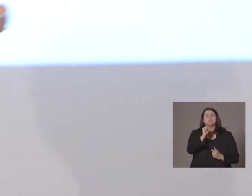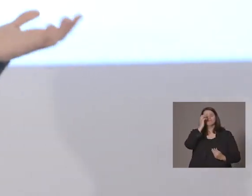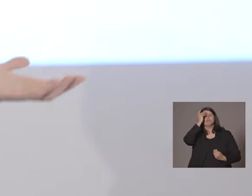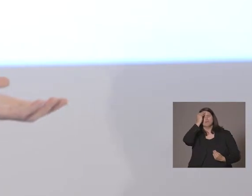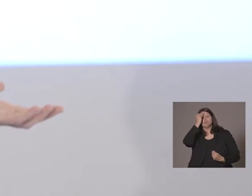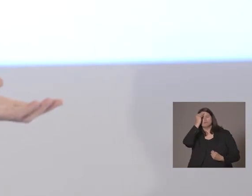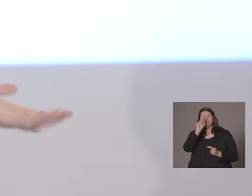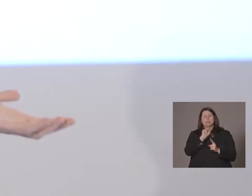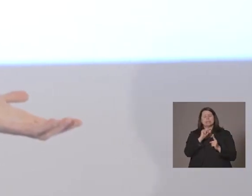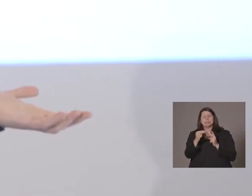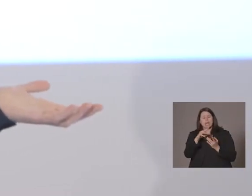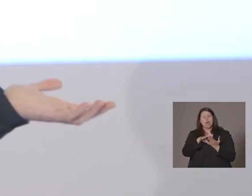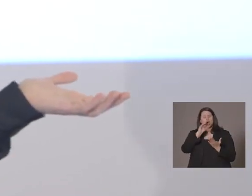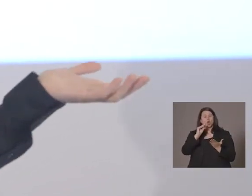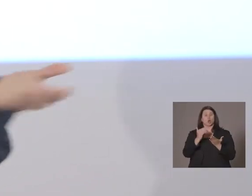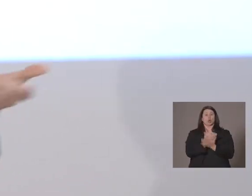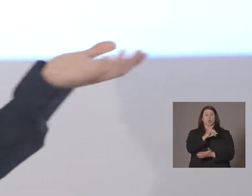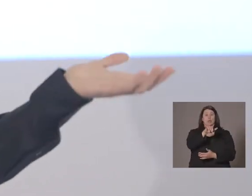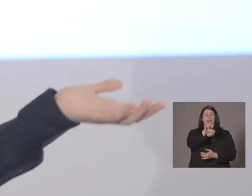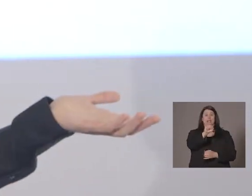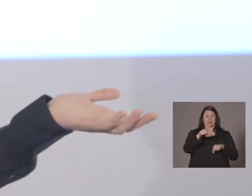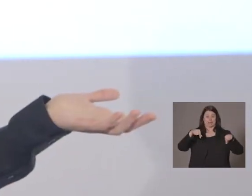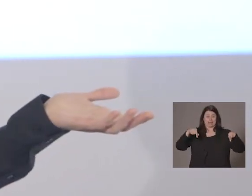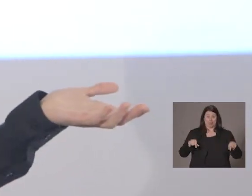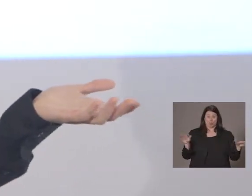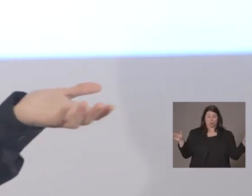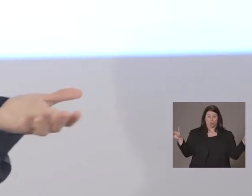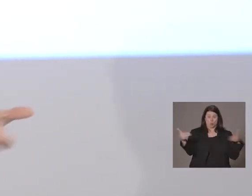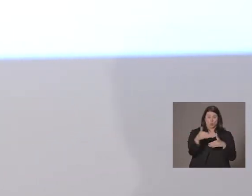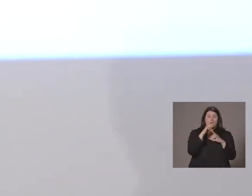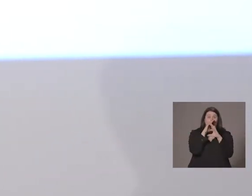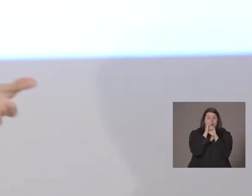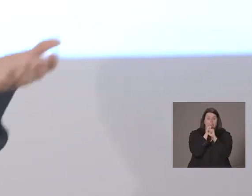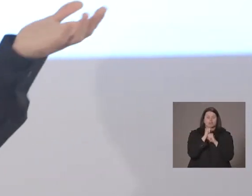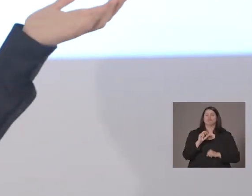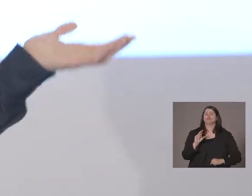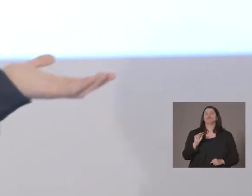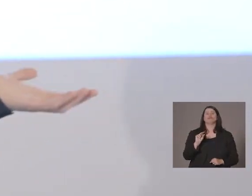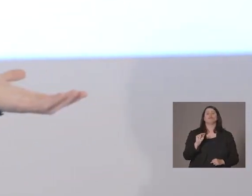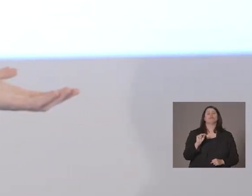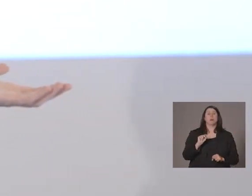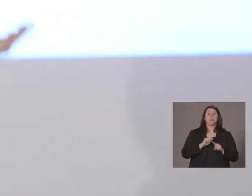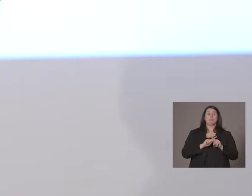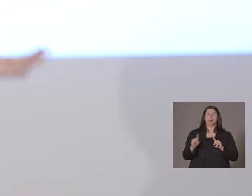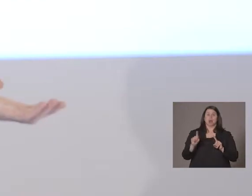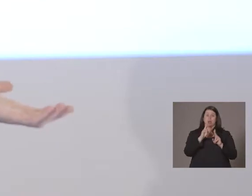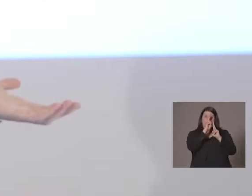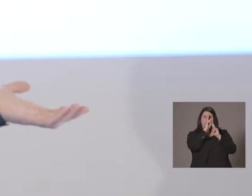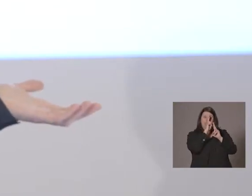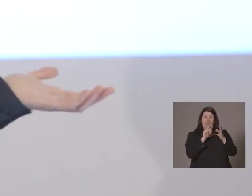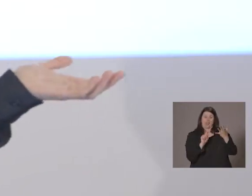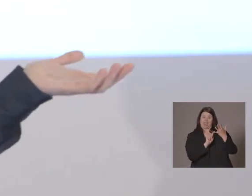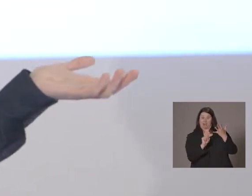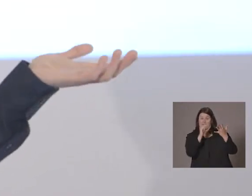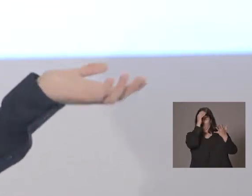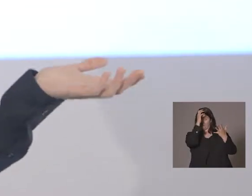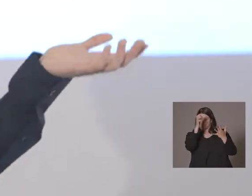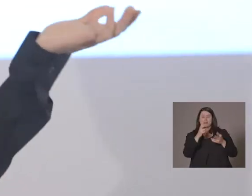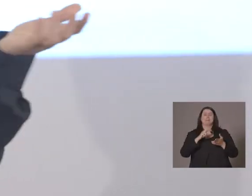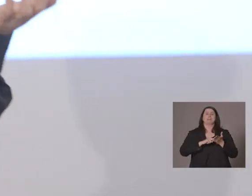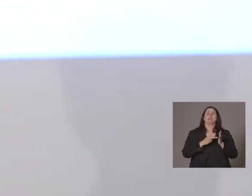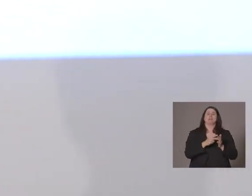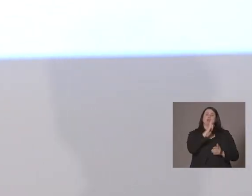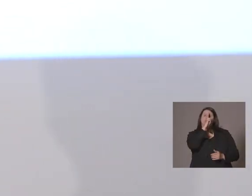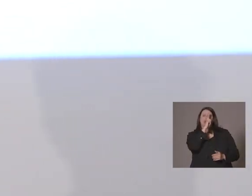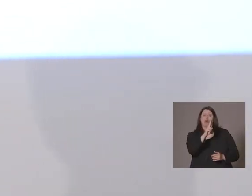but confidentiality is not a fair expectation. However, honoring the author can be. So what does it mean